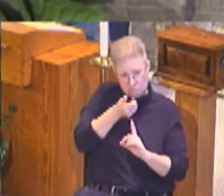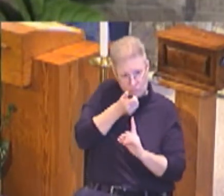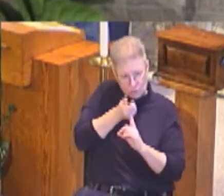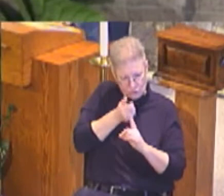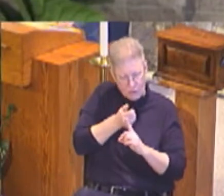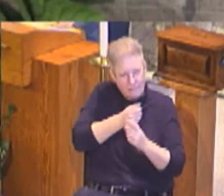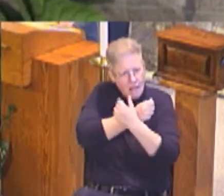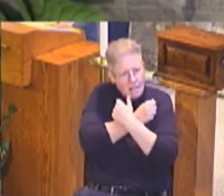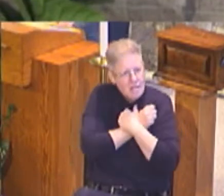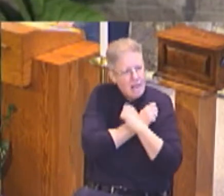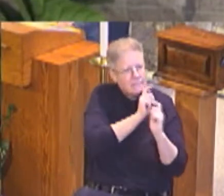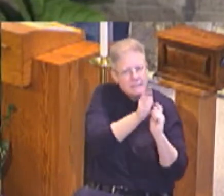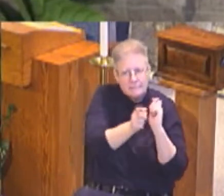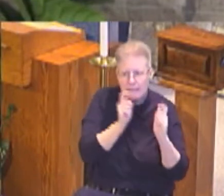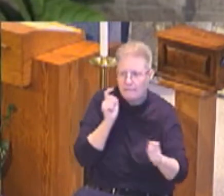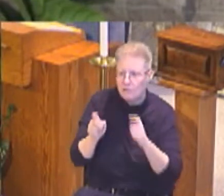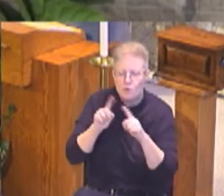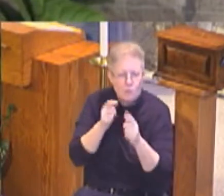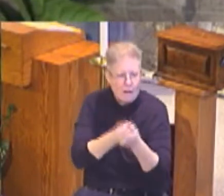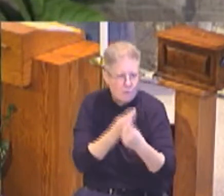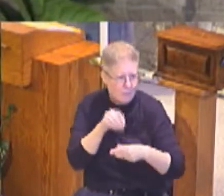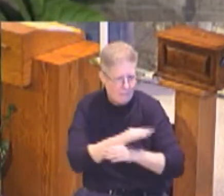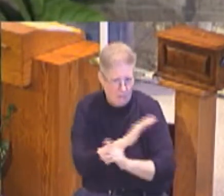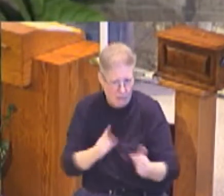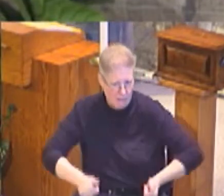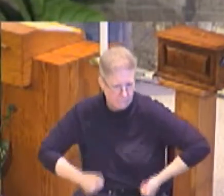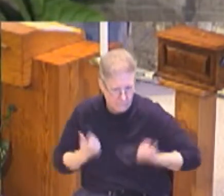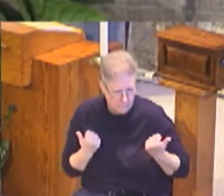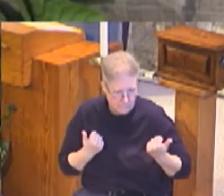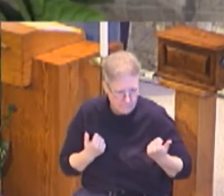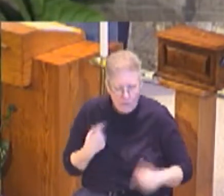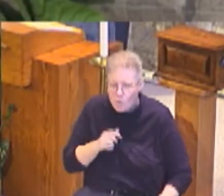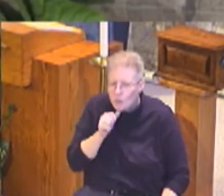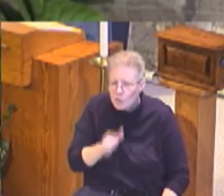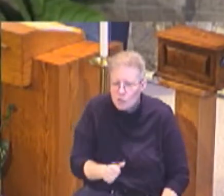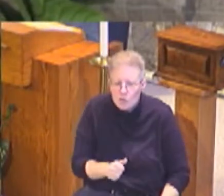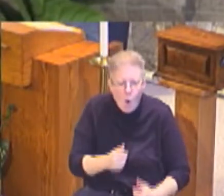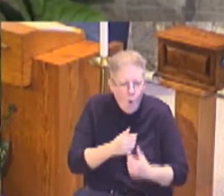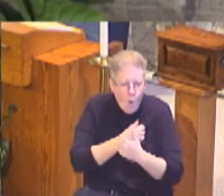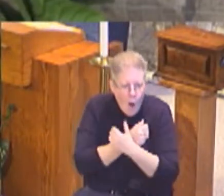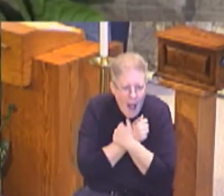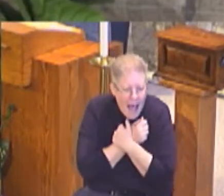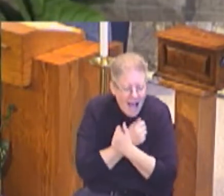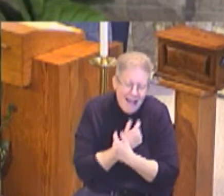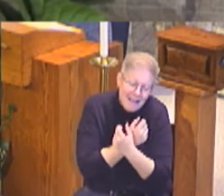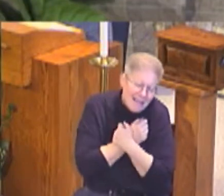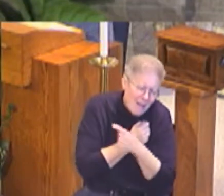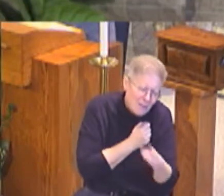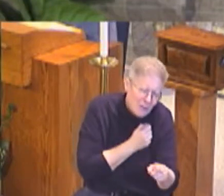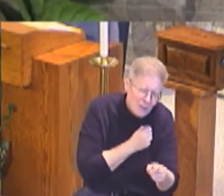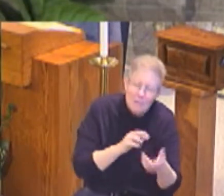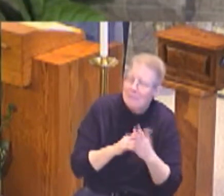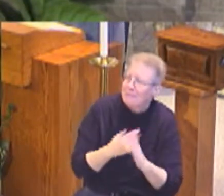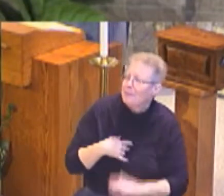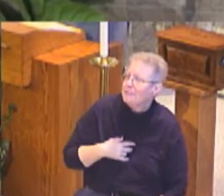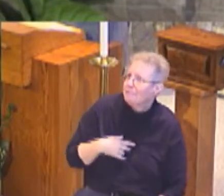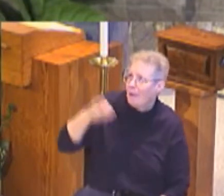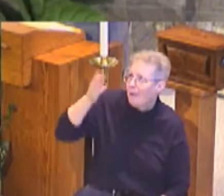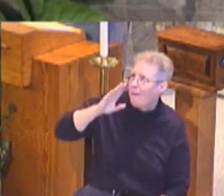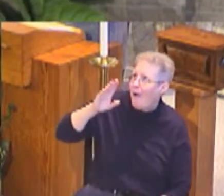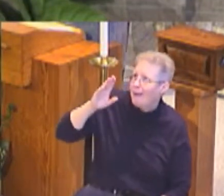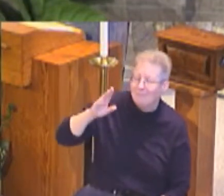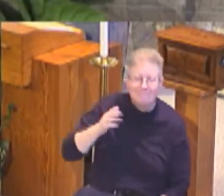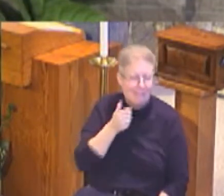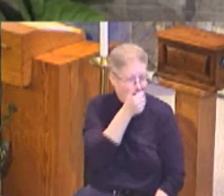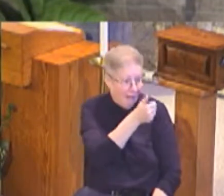life. We don't love people to make points with God. We do so as a